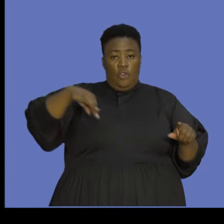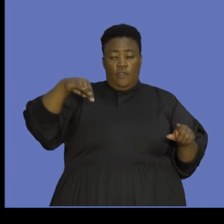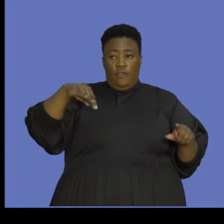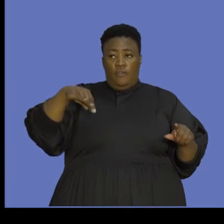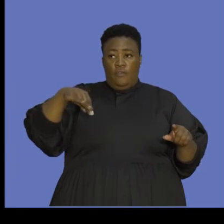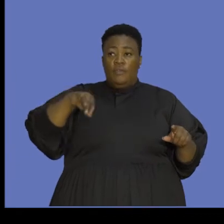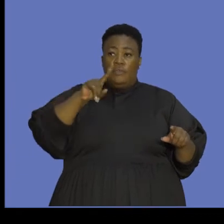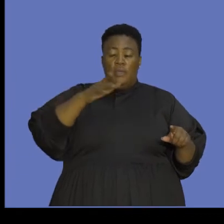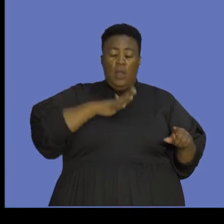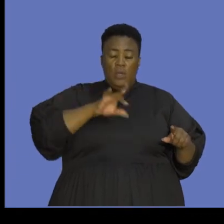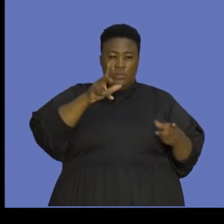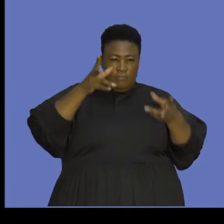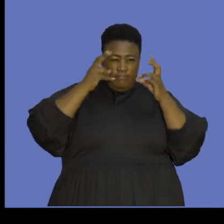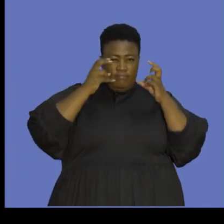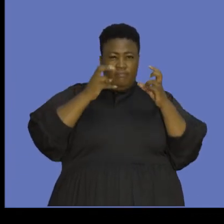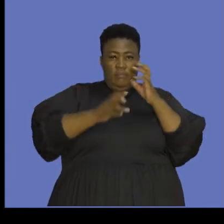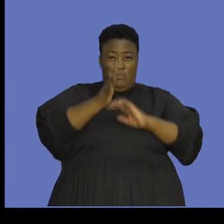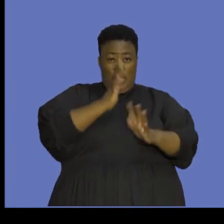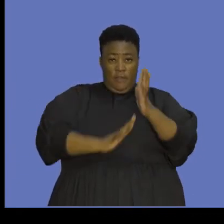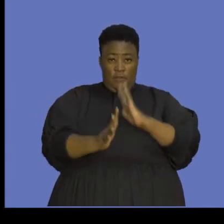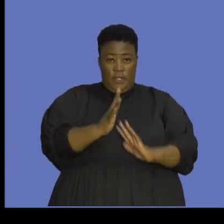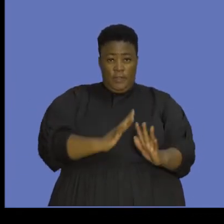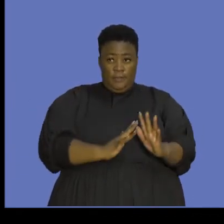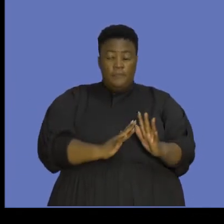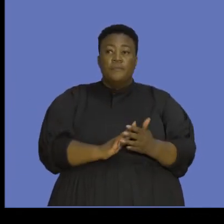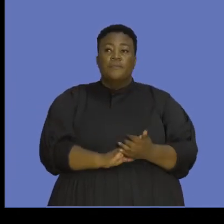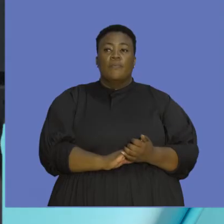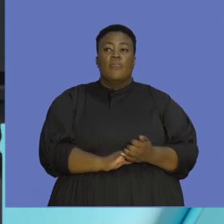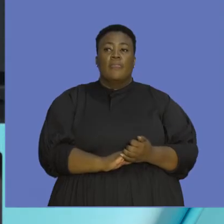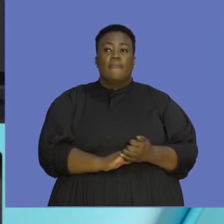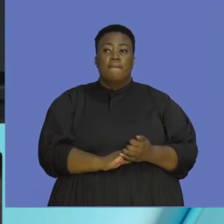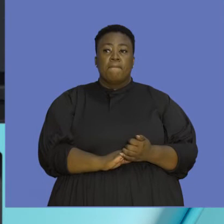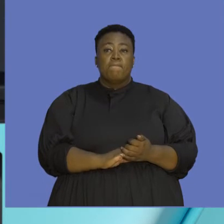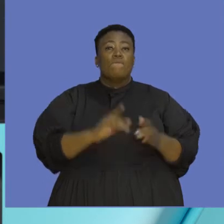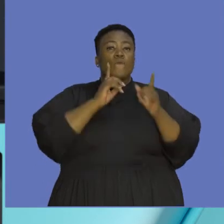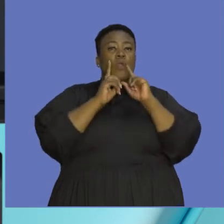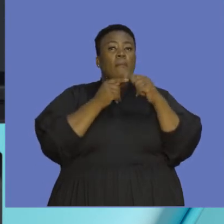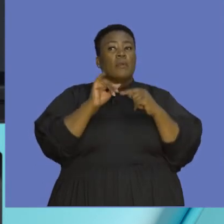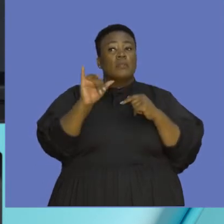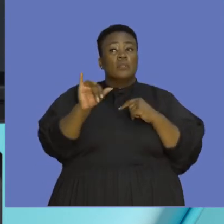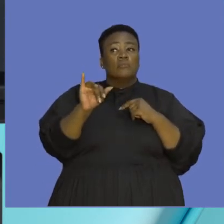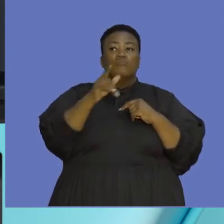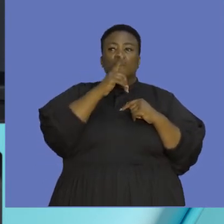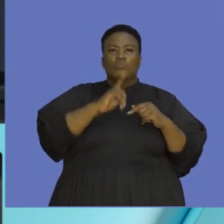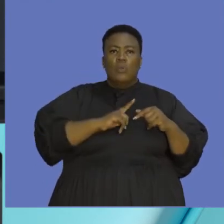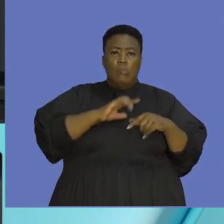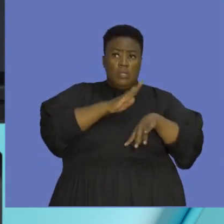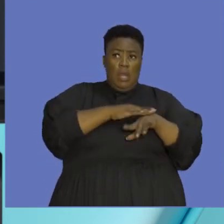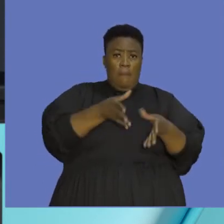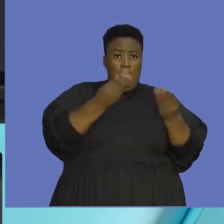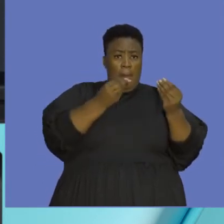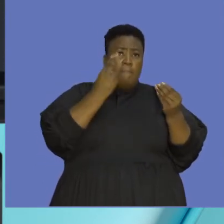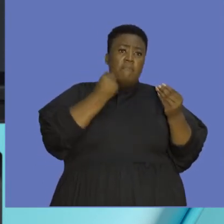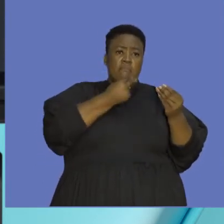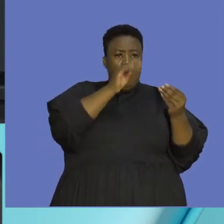a curve. Here I need you to listen very carefully to me. When we talk about this, often you'll tell